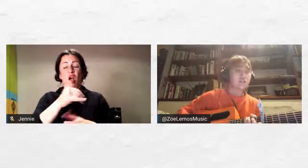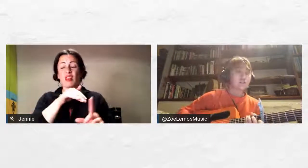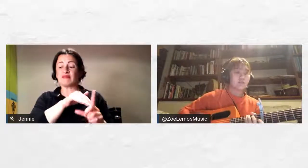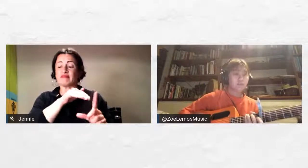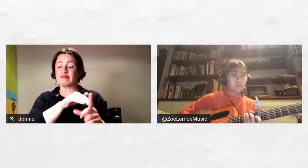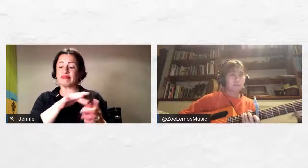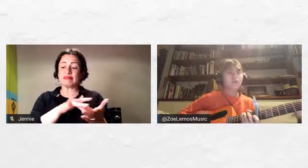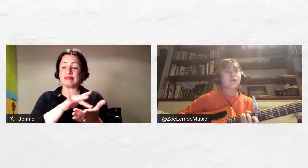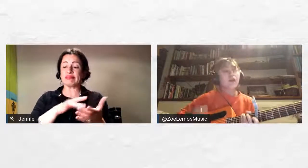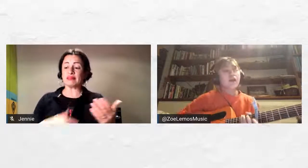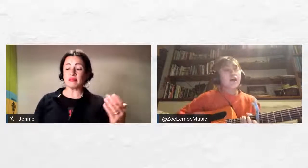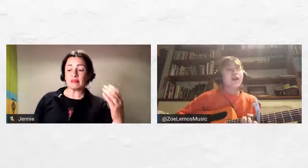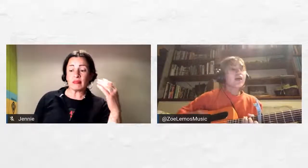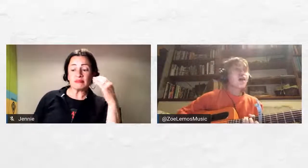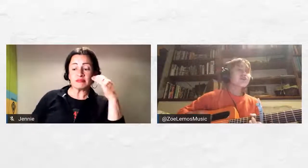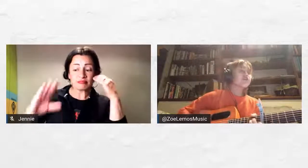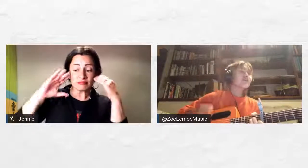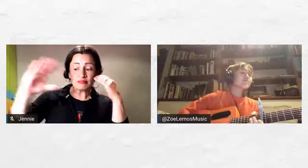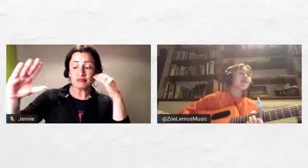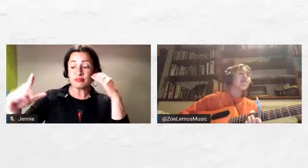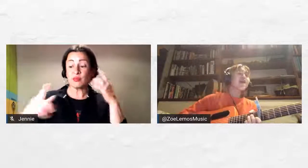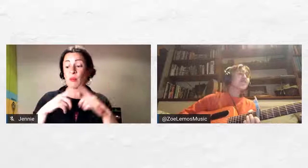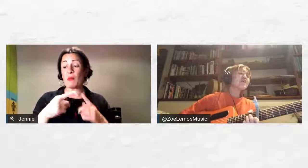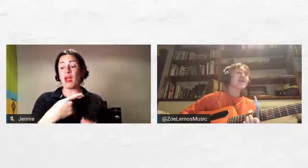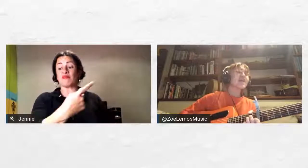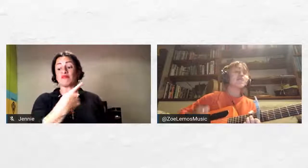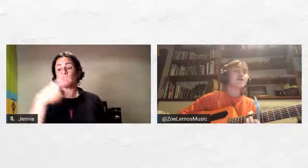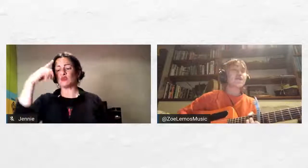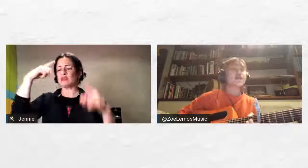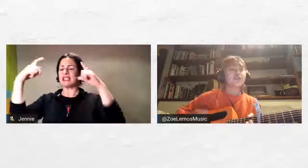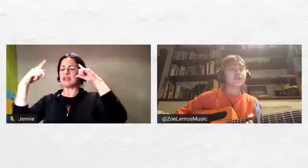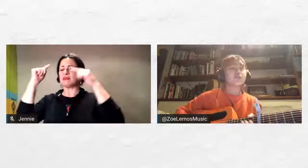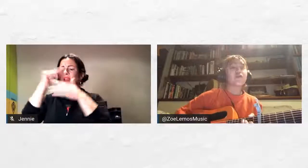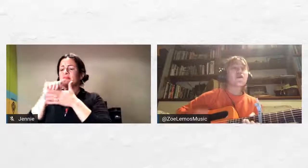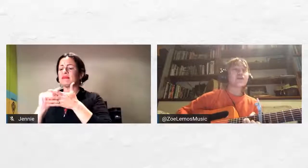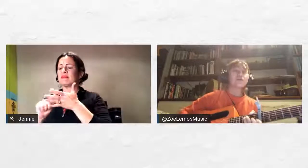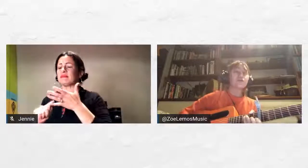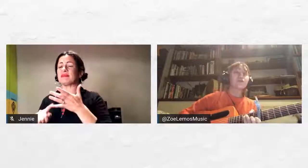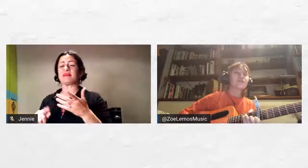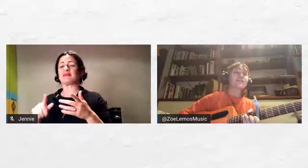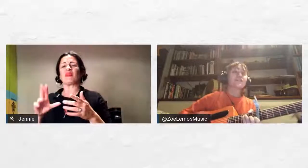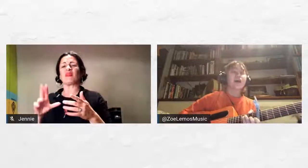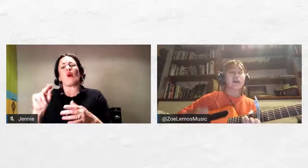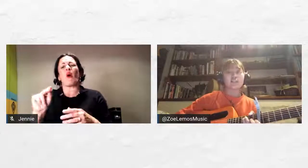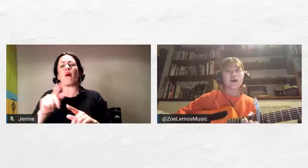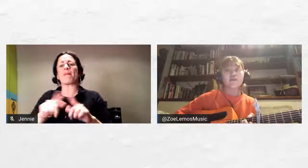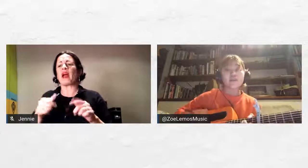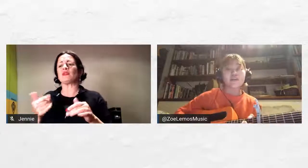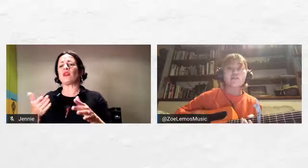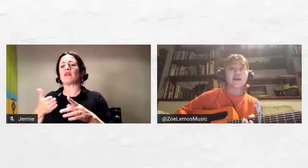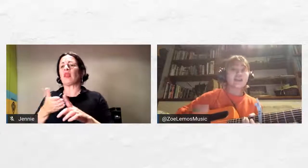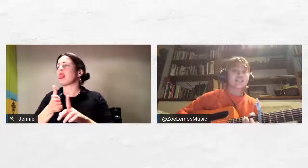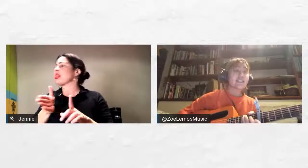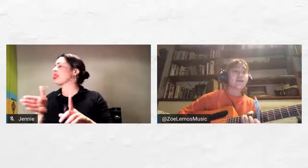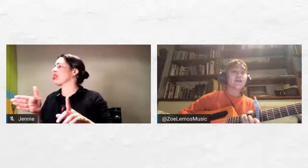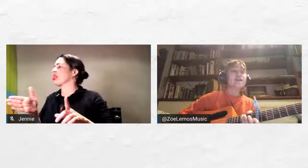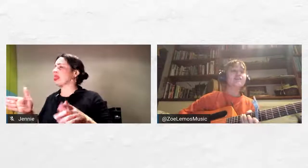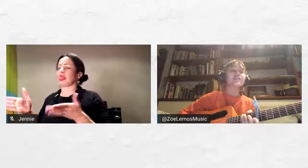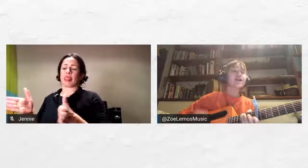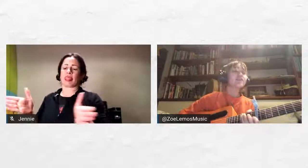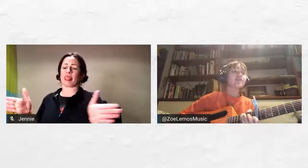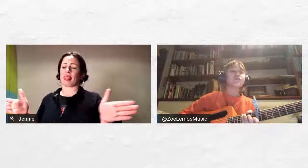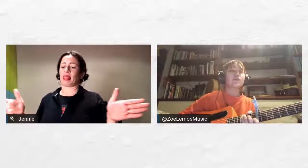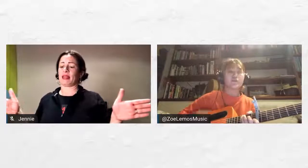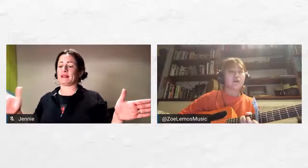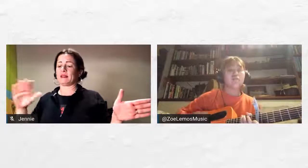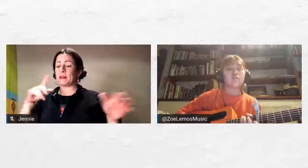dial. And our dreams aren't off the table, they're just falling to the side. And I'm prepared to let them